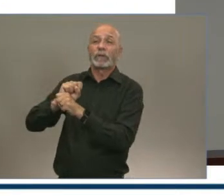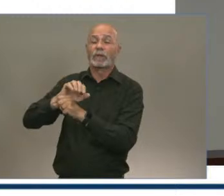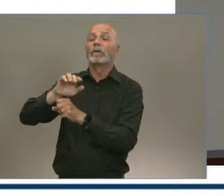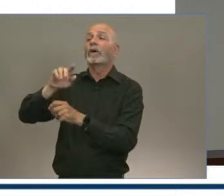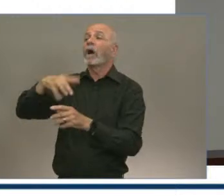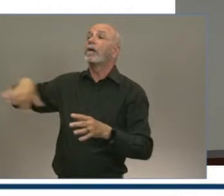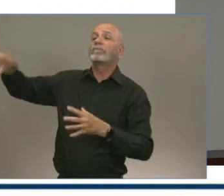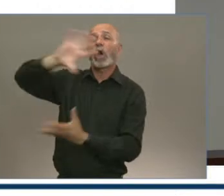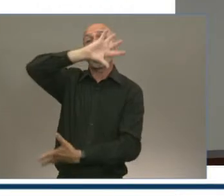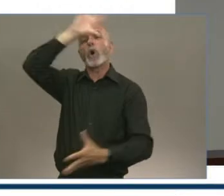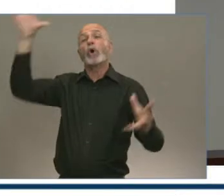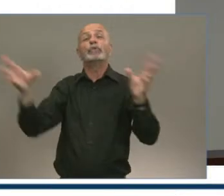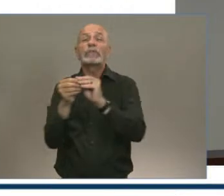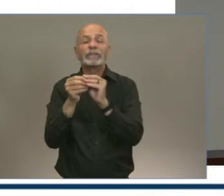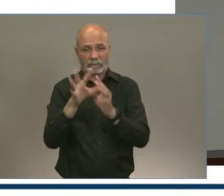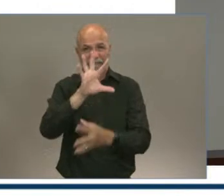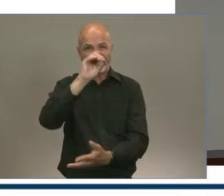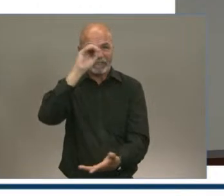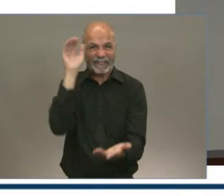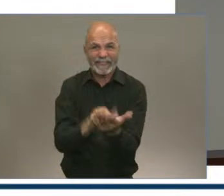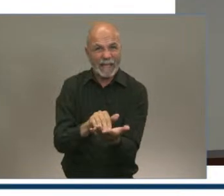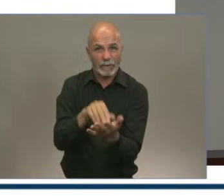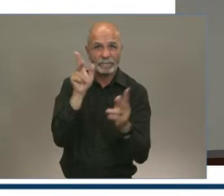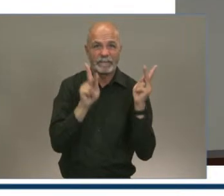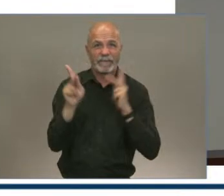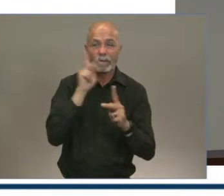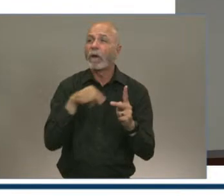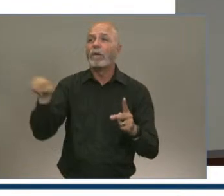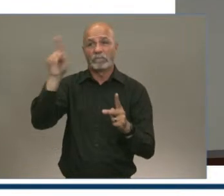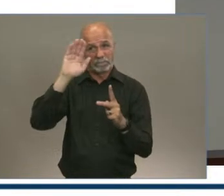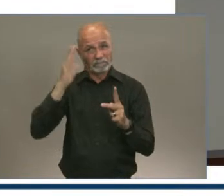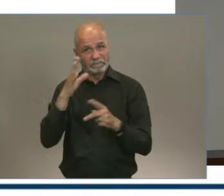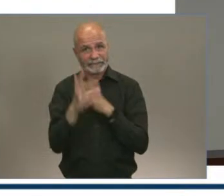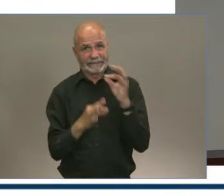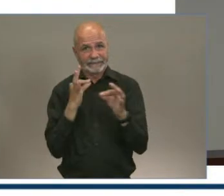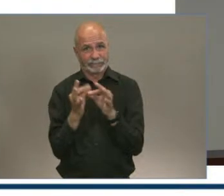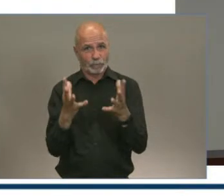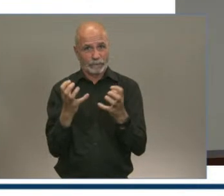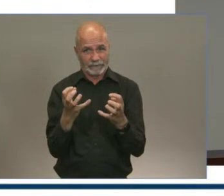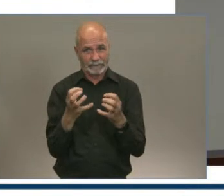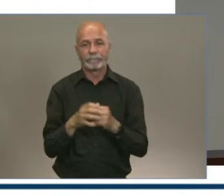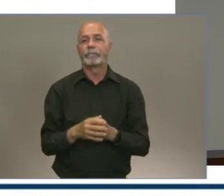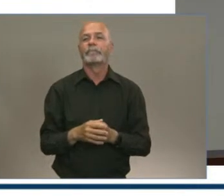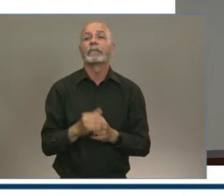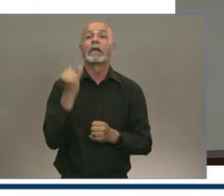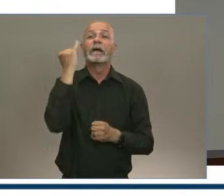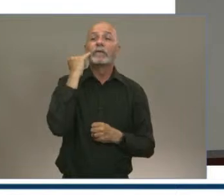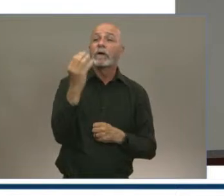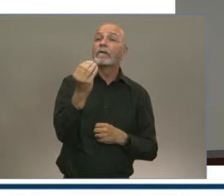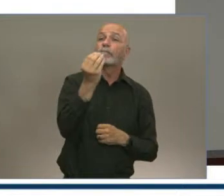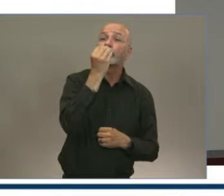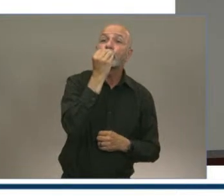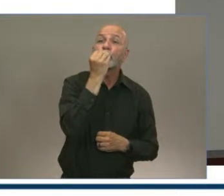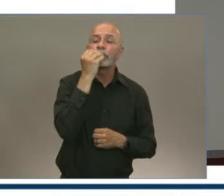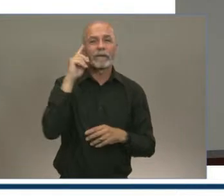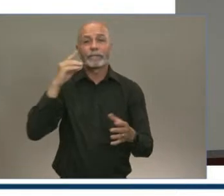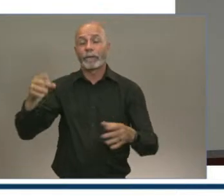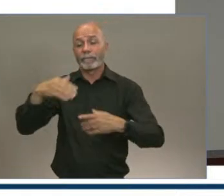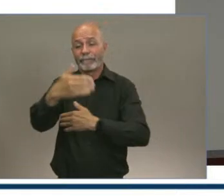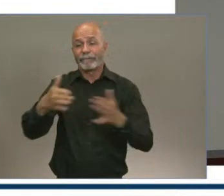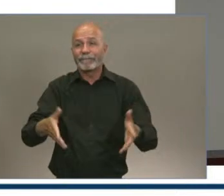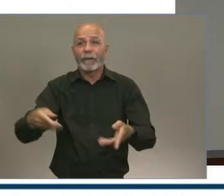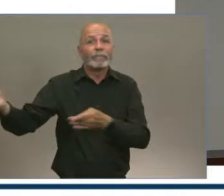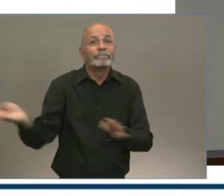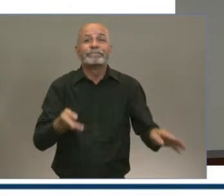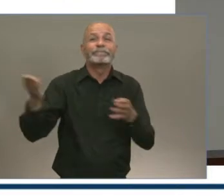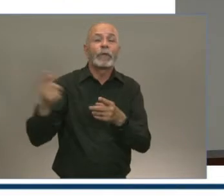are big and small and cut across sector lines. For example, we have food processors, restaurants, retail stores,